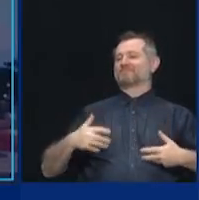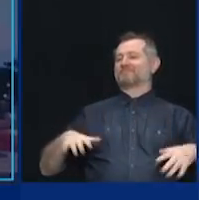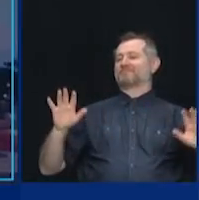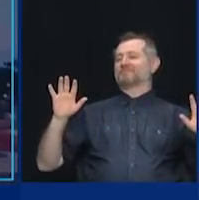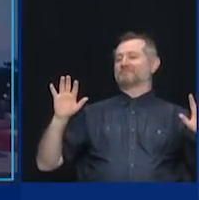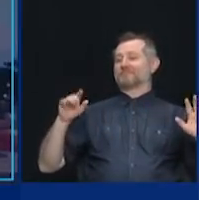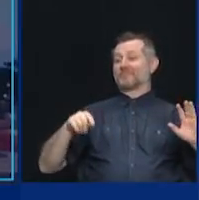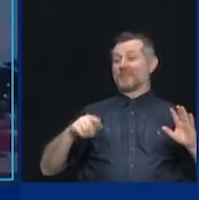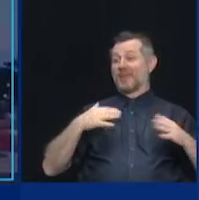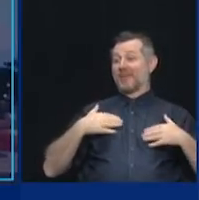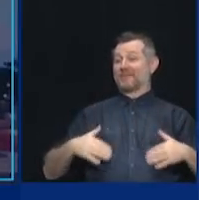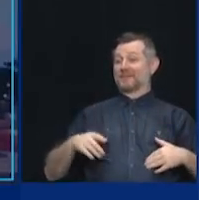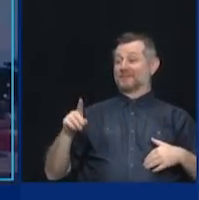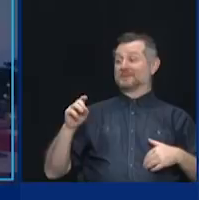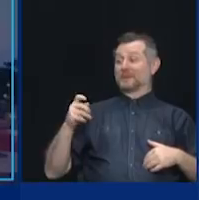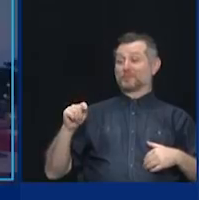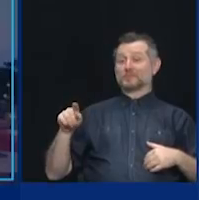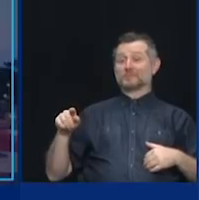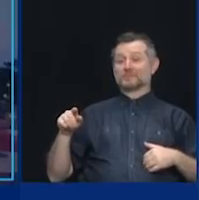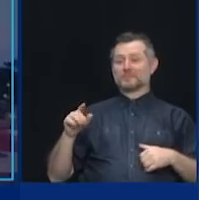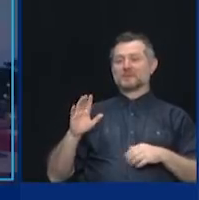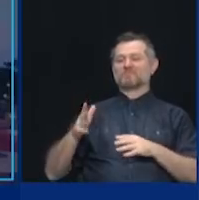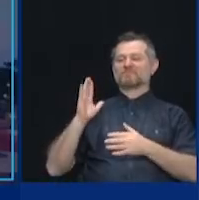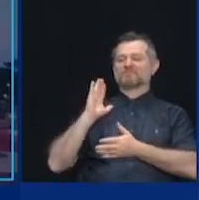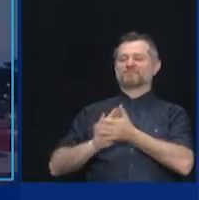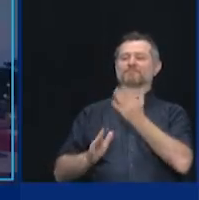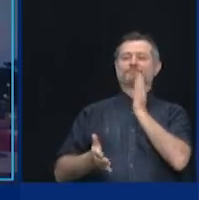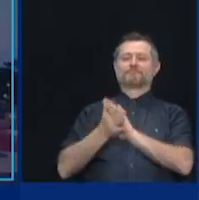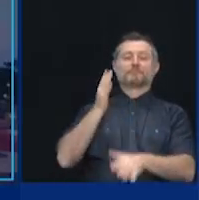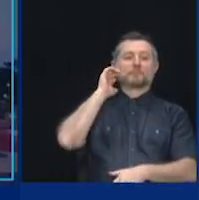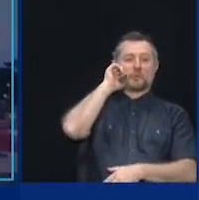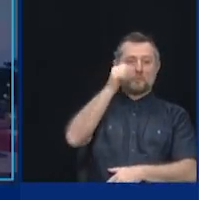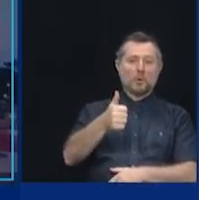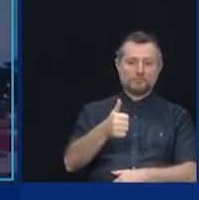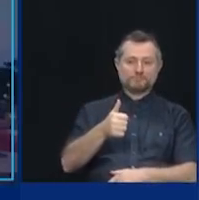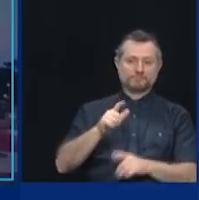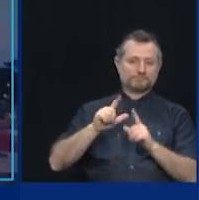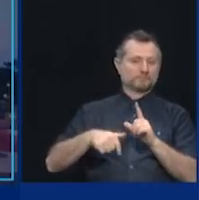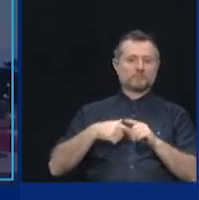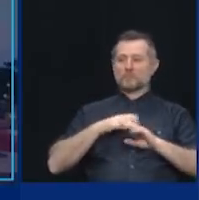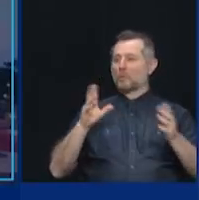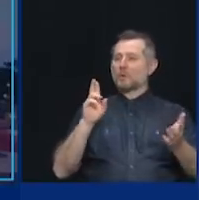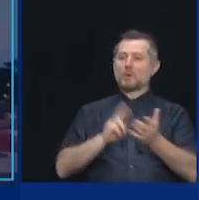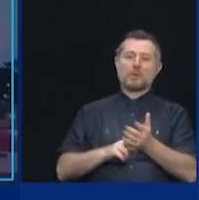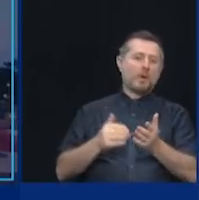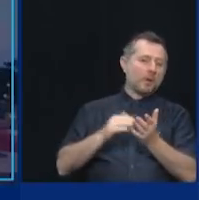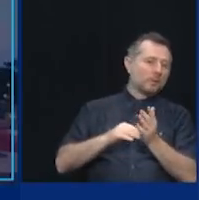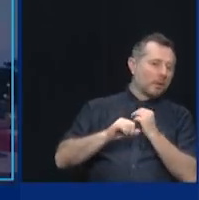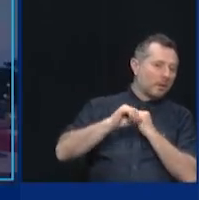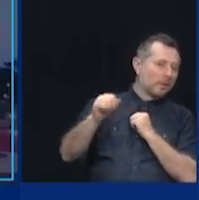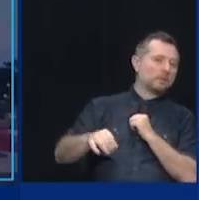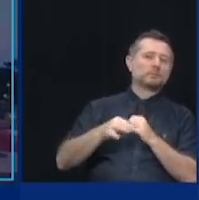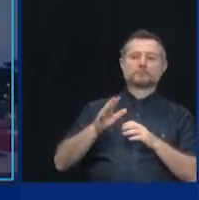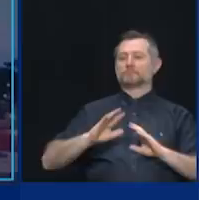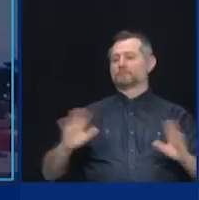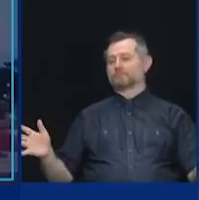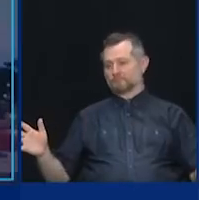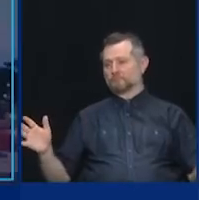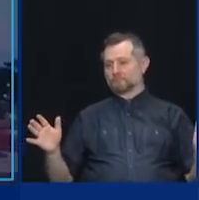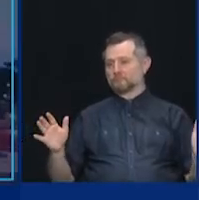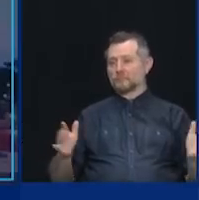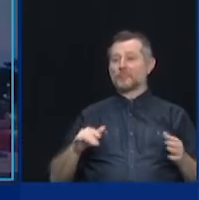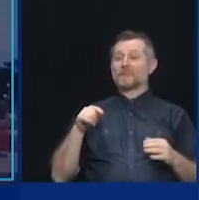expires tomorrow. It will not be renewed. It will punctuate the expiration of